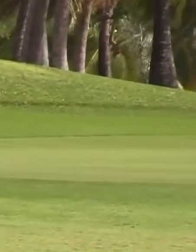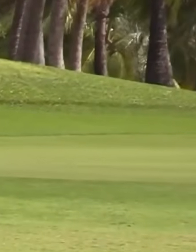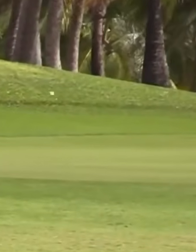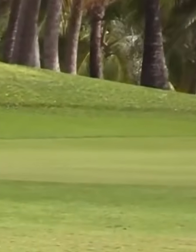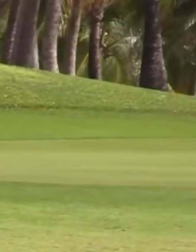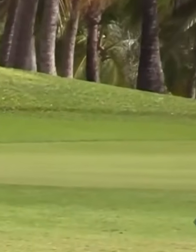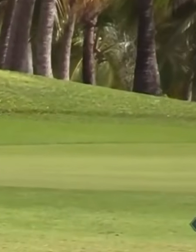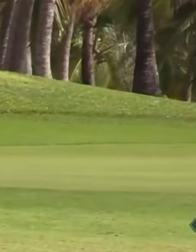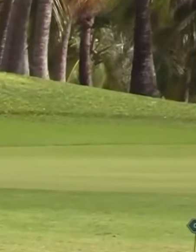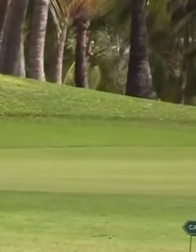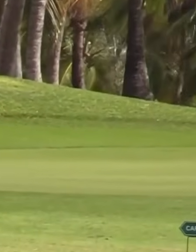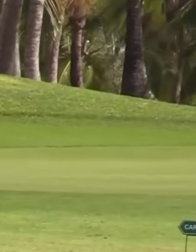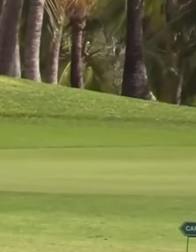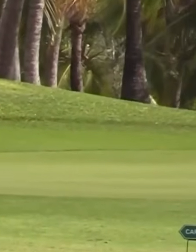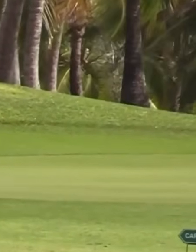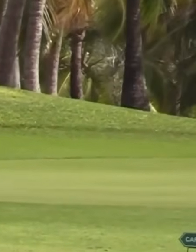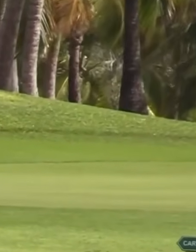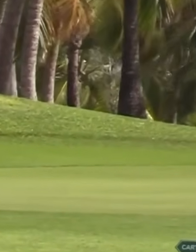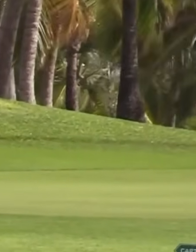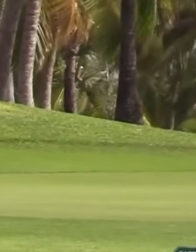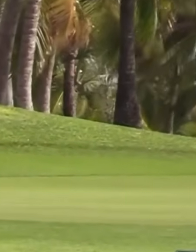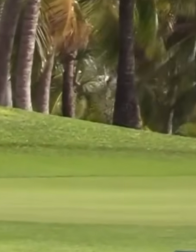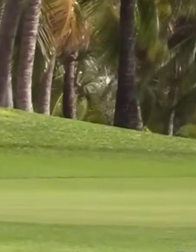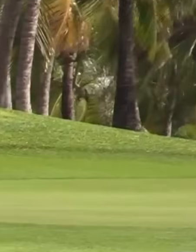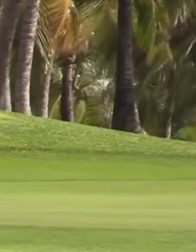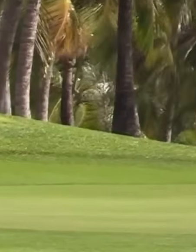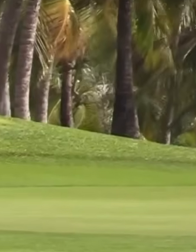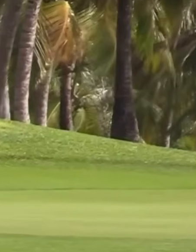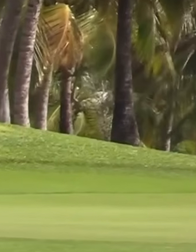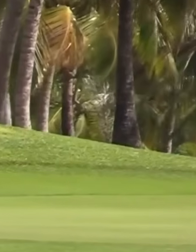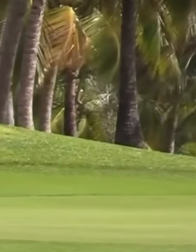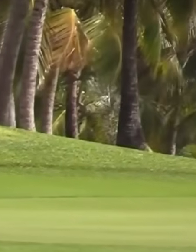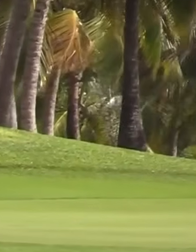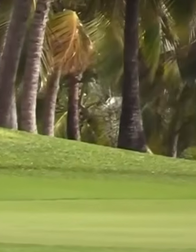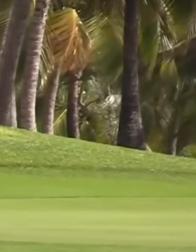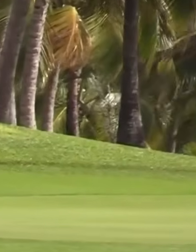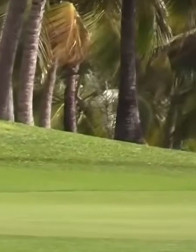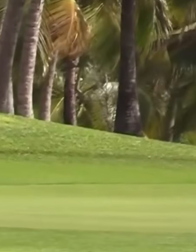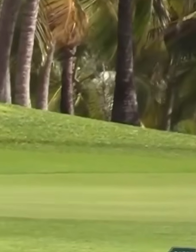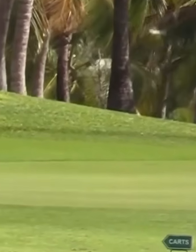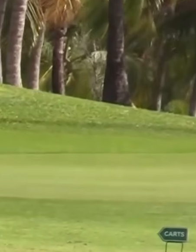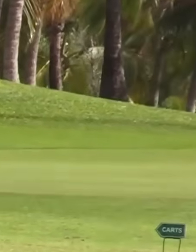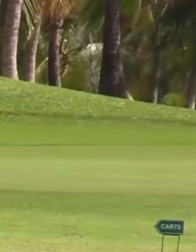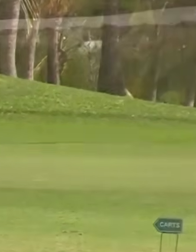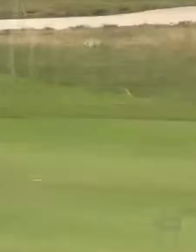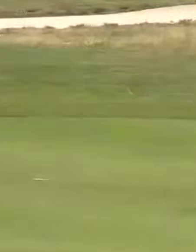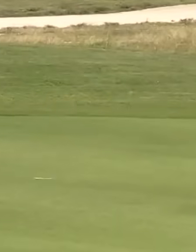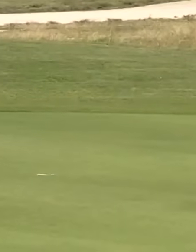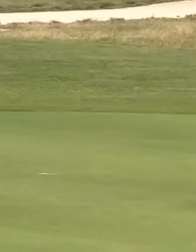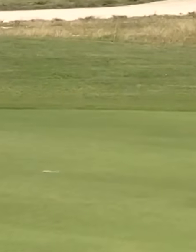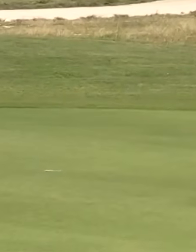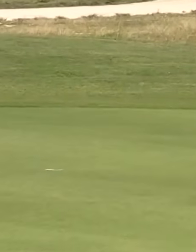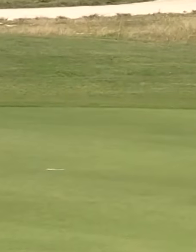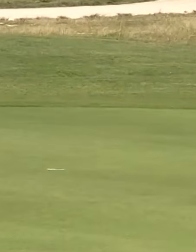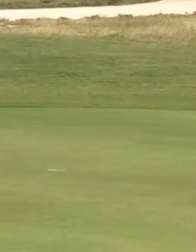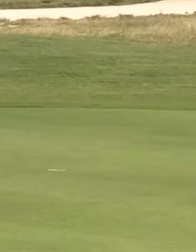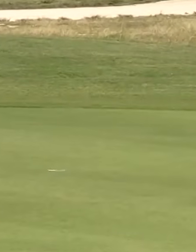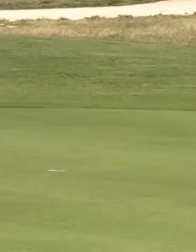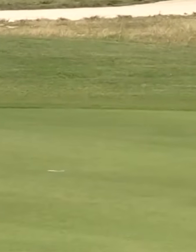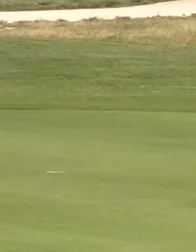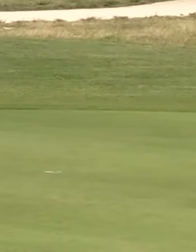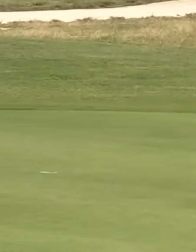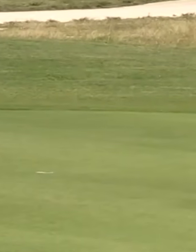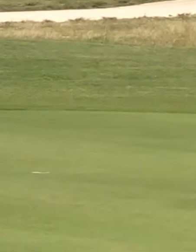Hardin a 73, and Christopher Jackman 74. Meanwhile, in the women's team competition, Barbados are tied in third position as